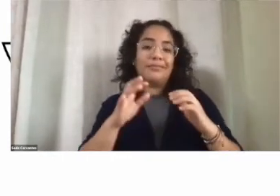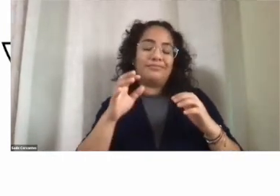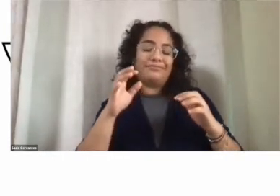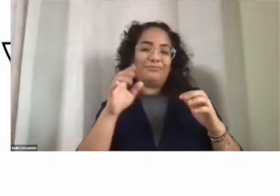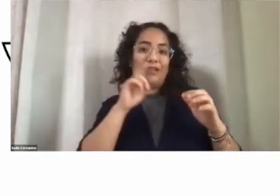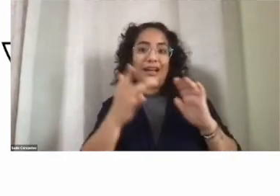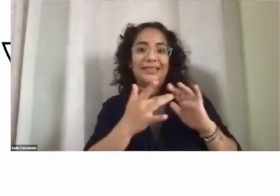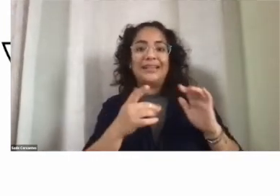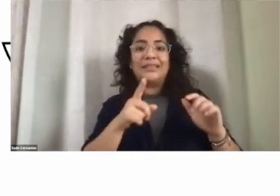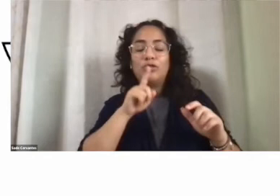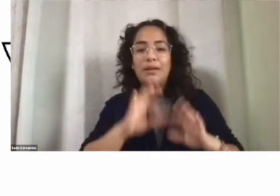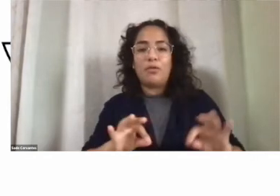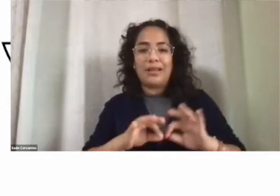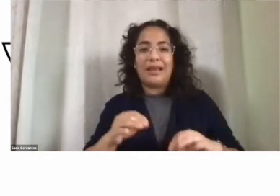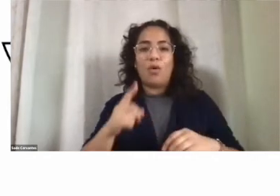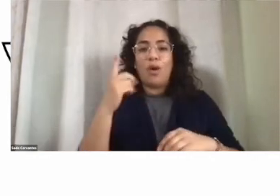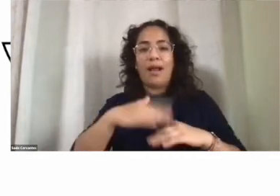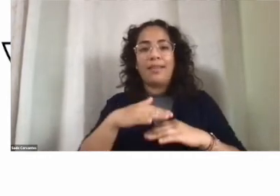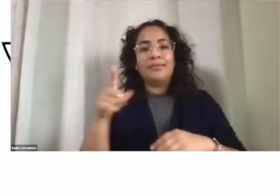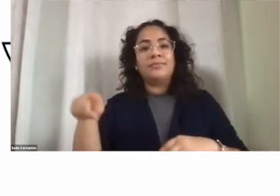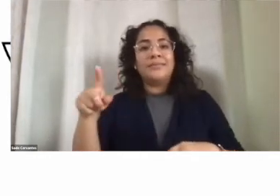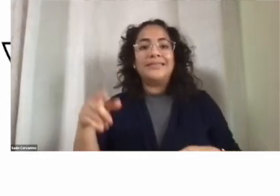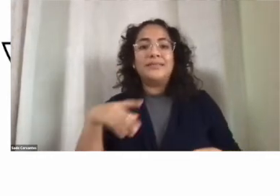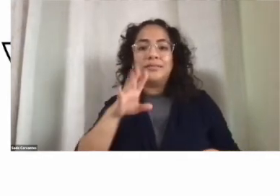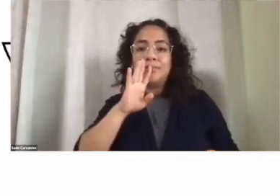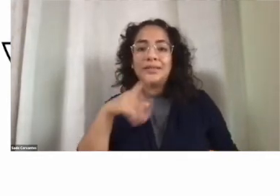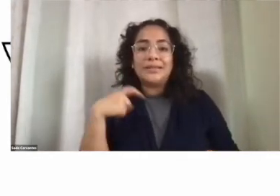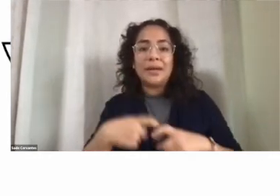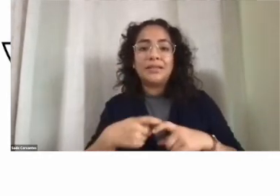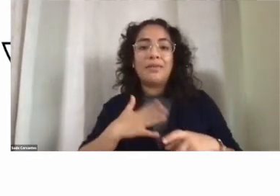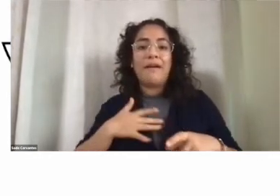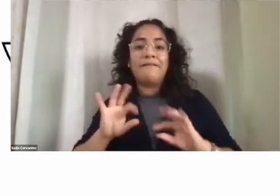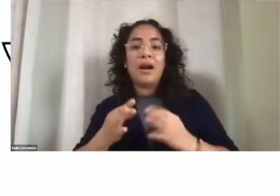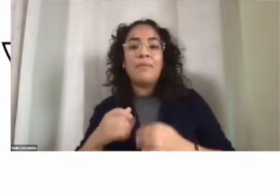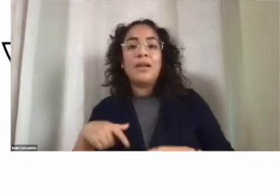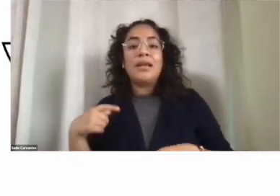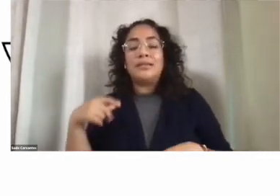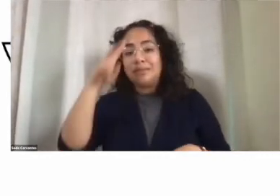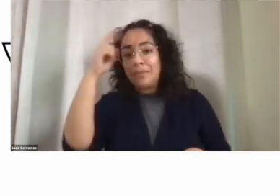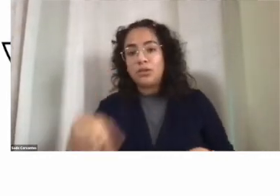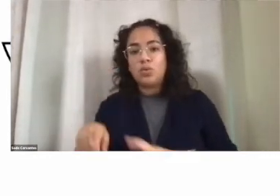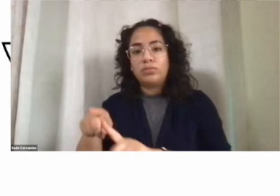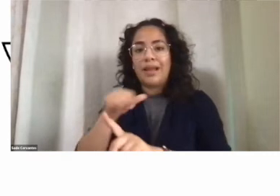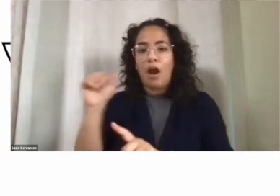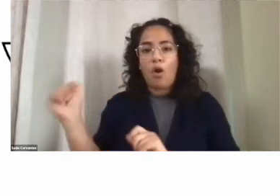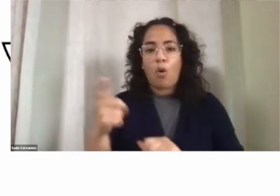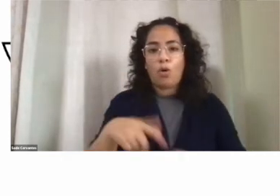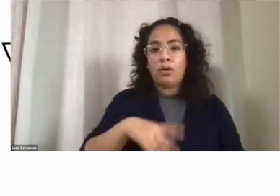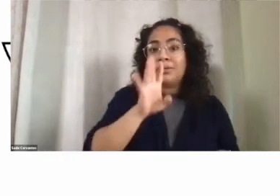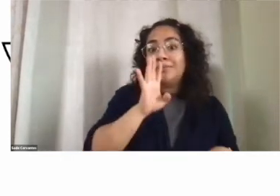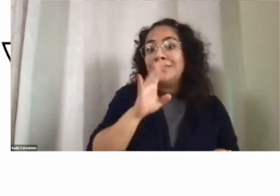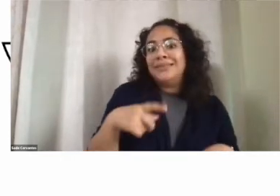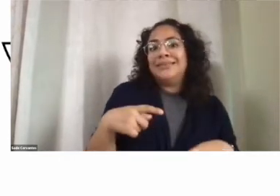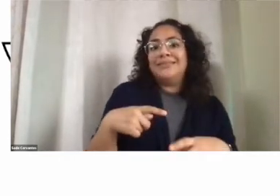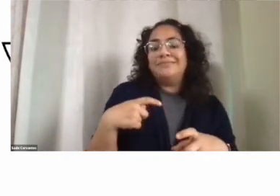least speaks Spanish. My family's in Mexico and not all of them speak English. So it's very important for me to have somebody in